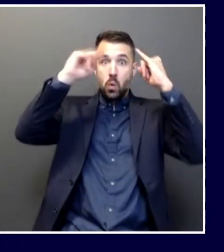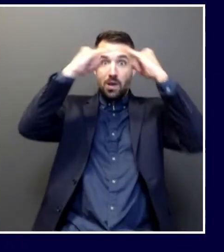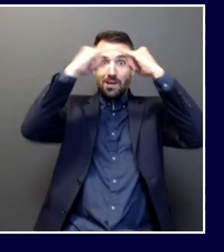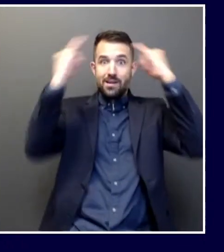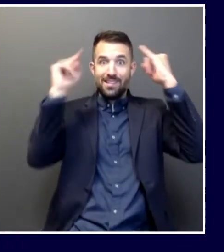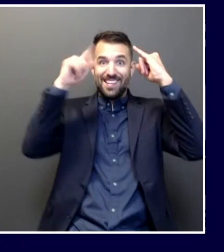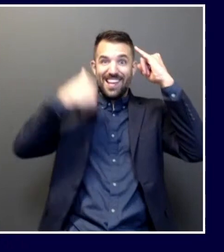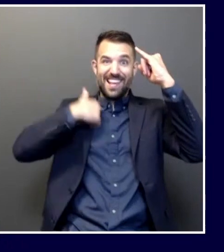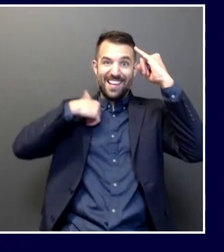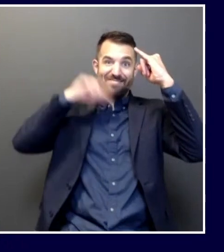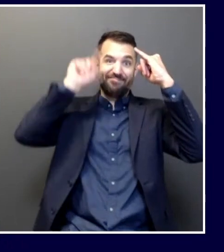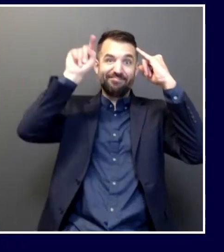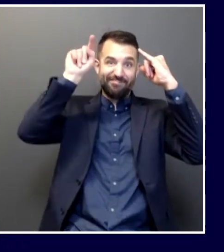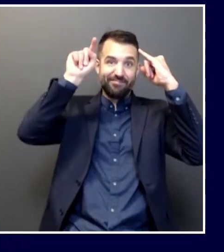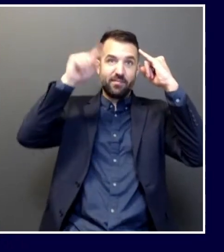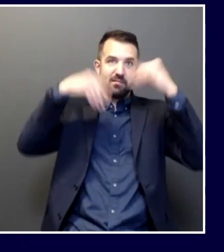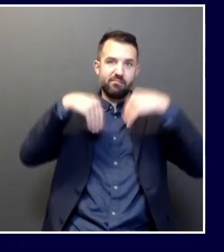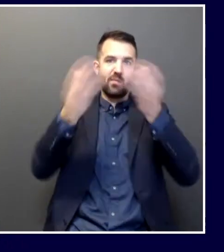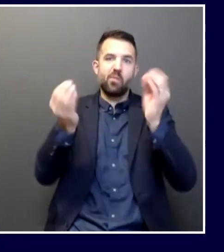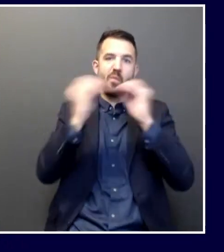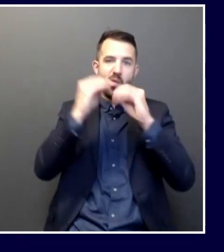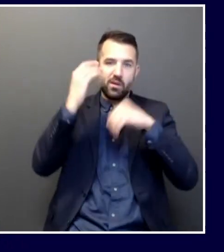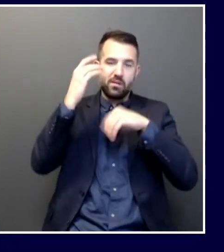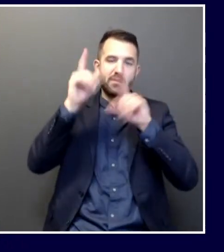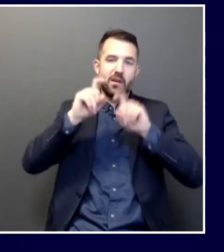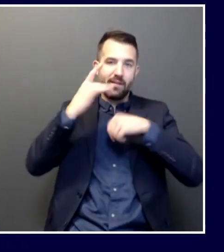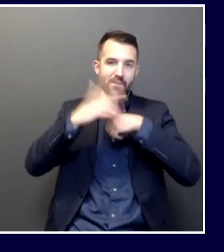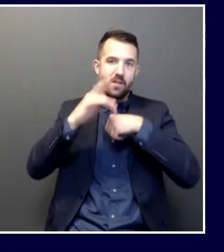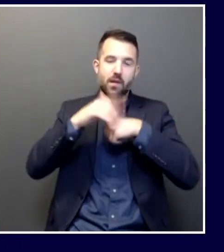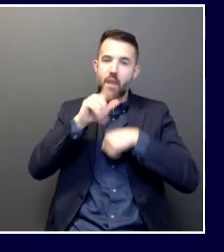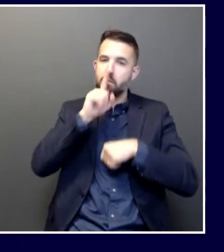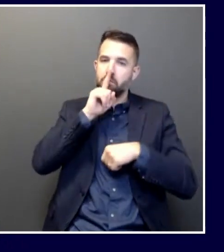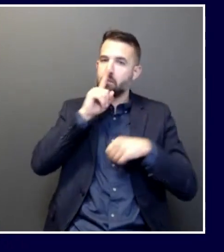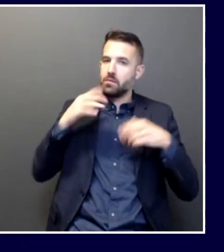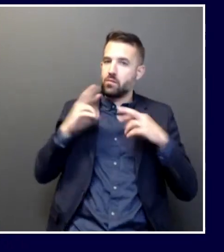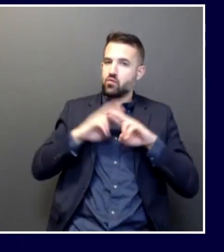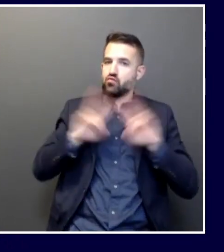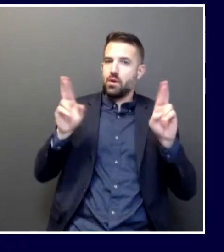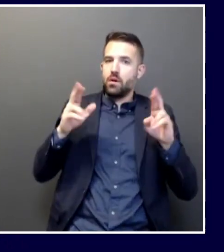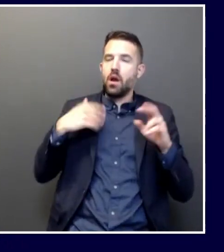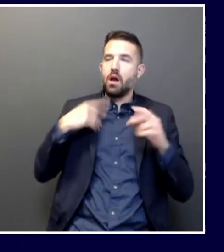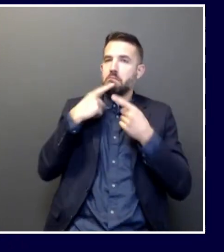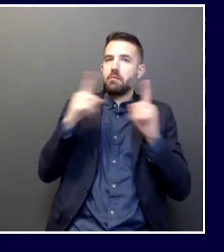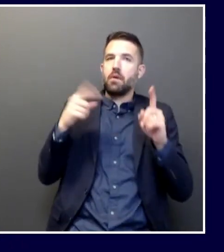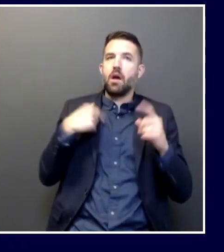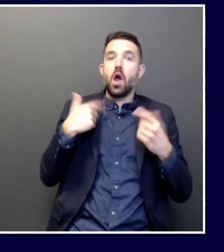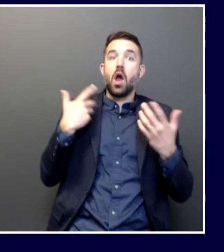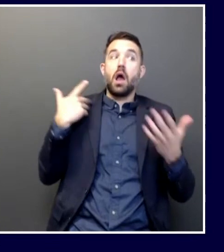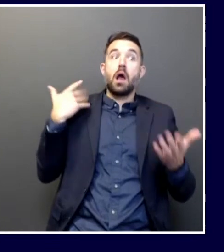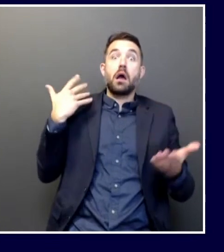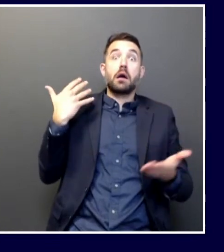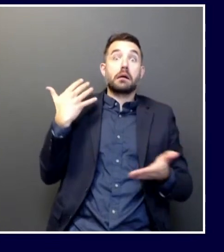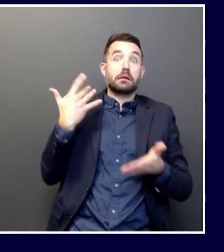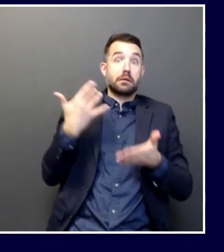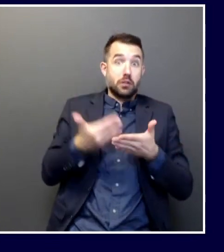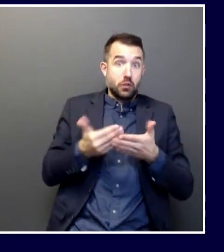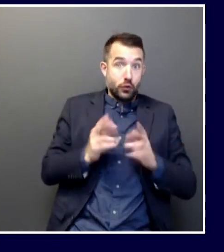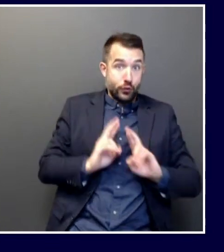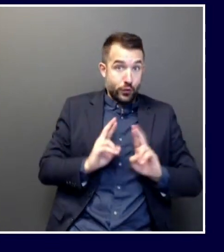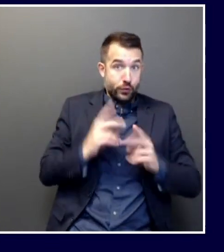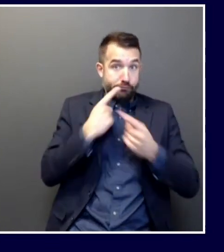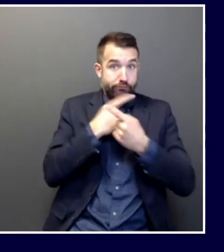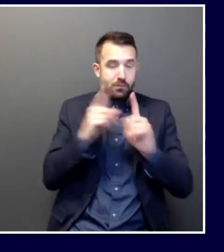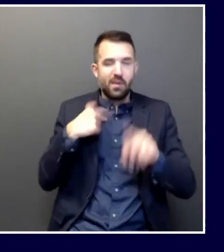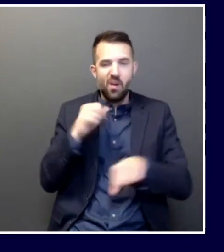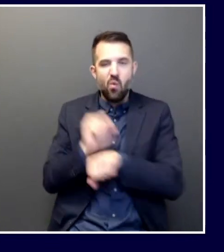available. Don't have anything to announce yet, but it is something that we are really working on. Now, one note there, Evan, just for